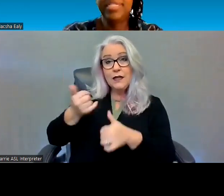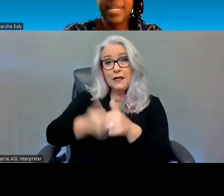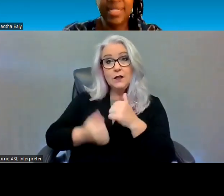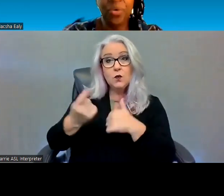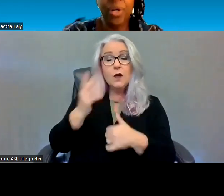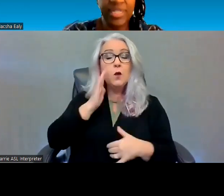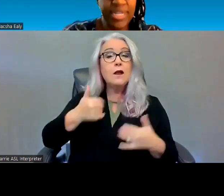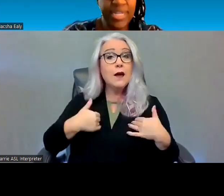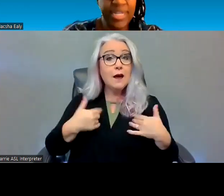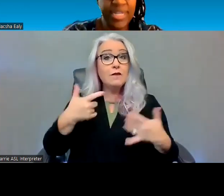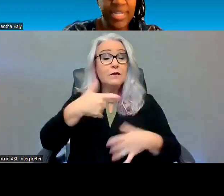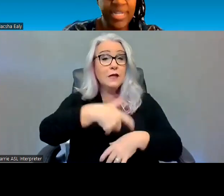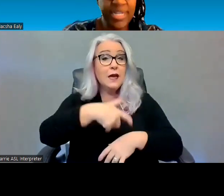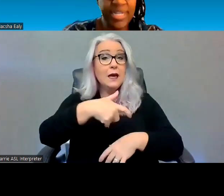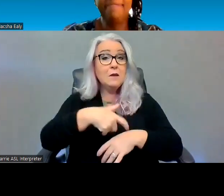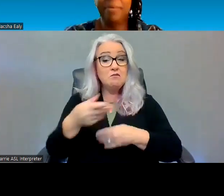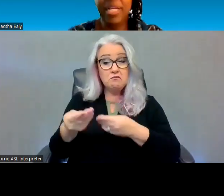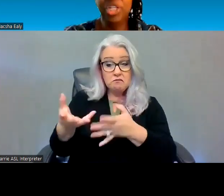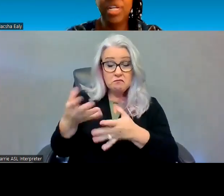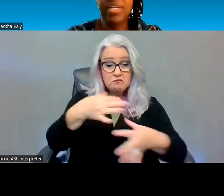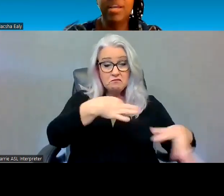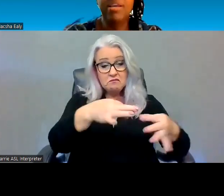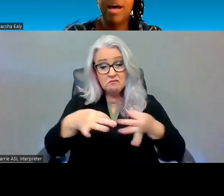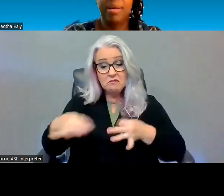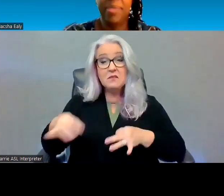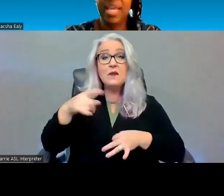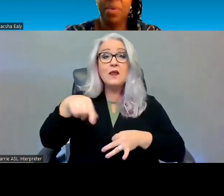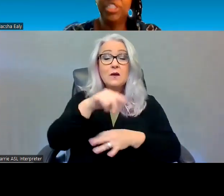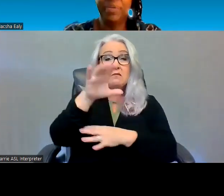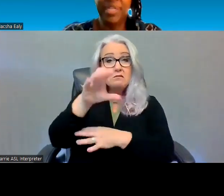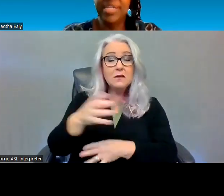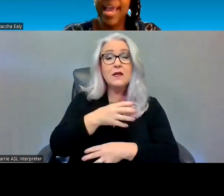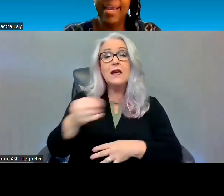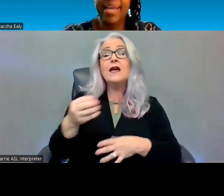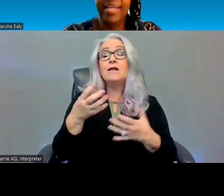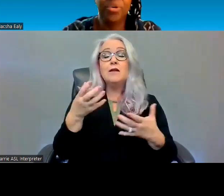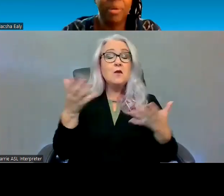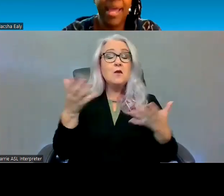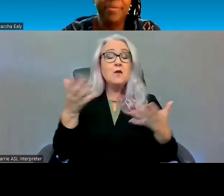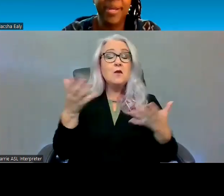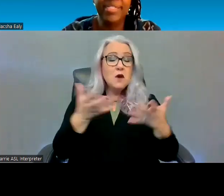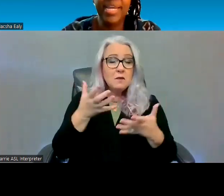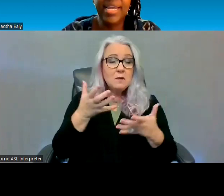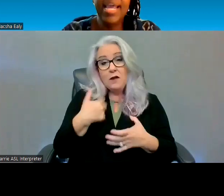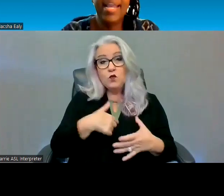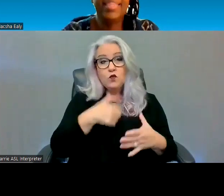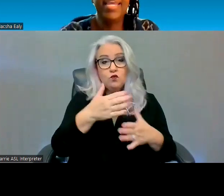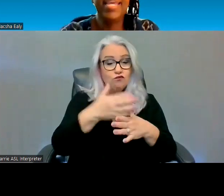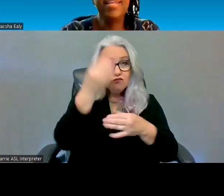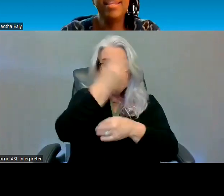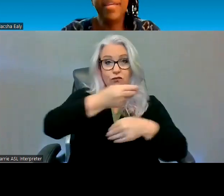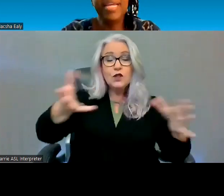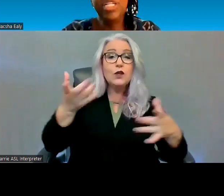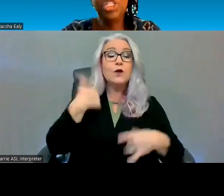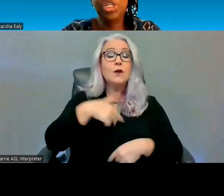to discuss their organizations, provide information that they want to share with us today in the career pathways. And at the